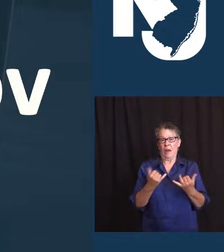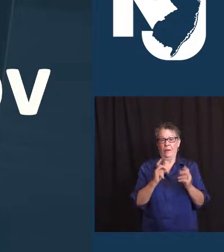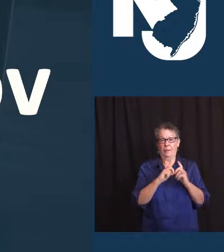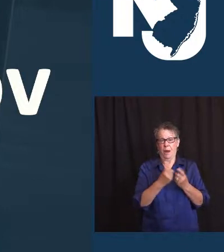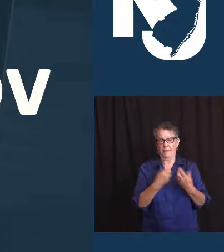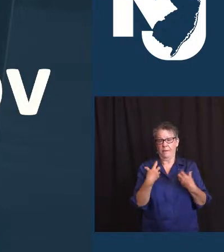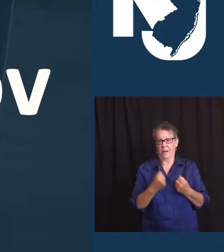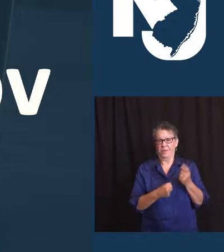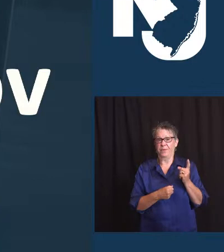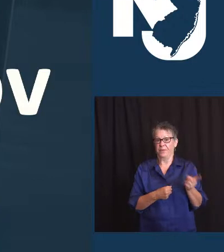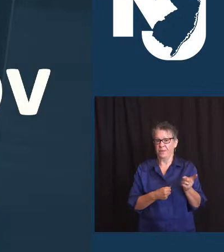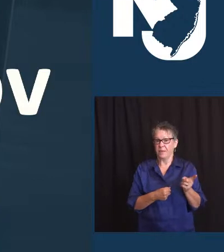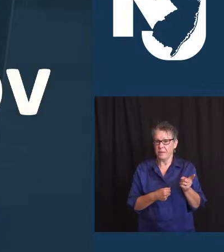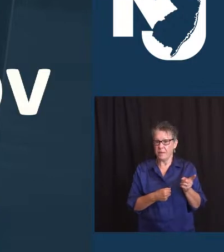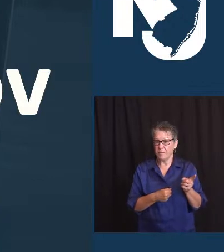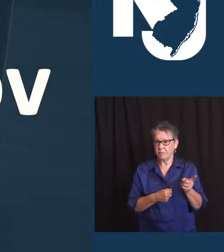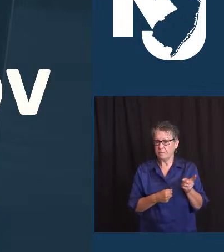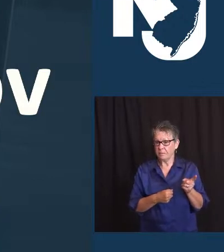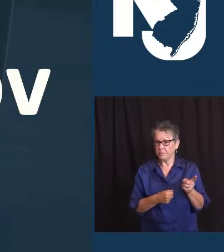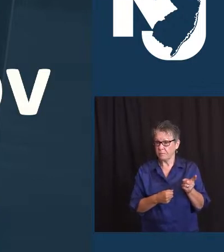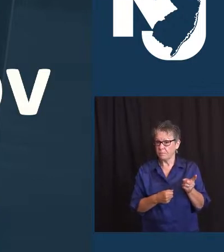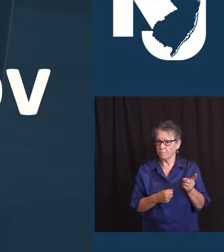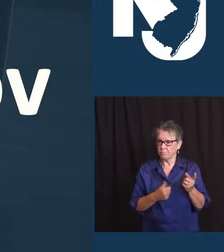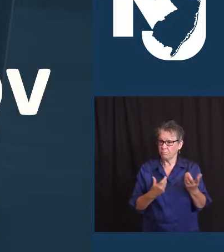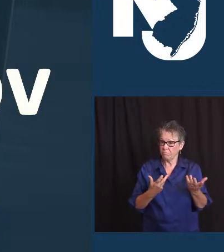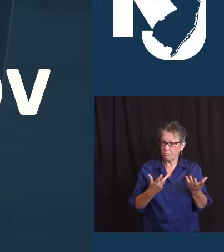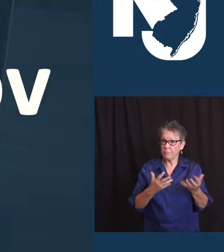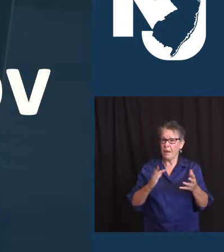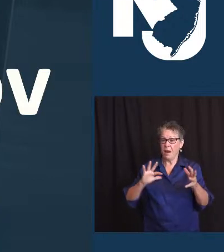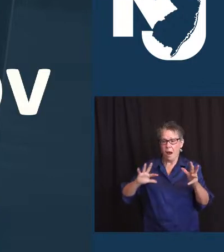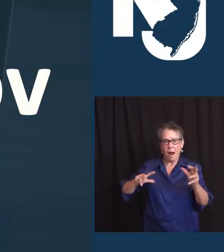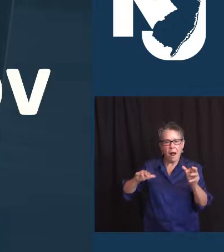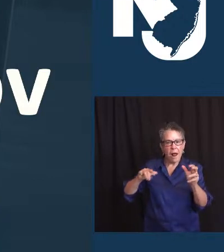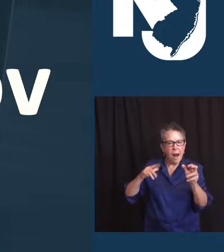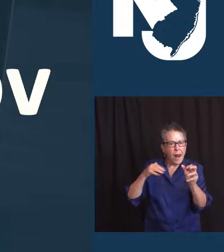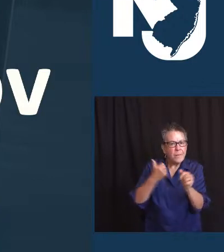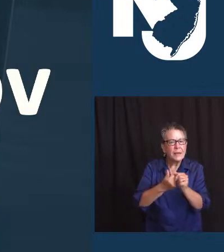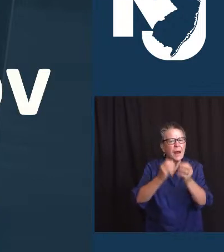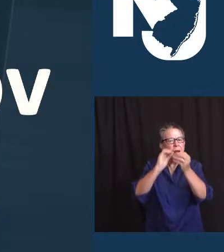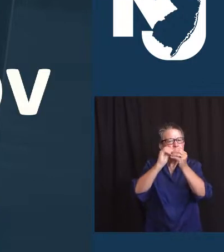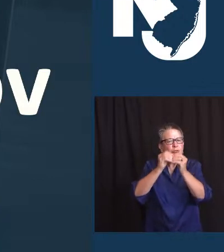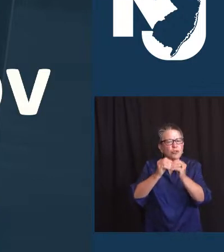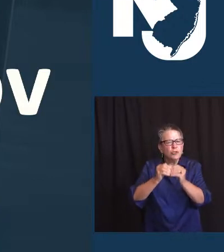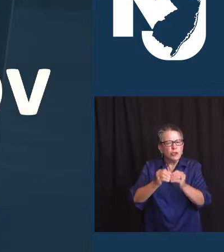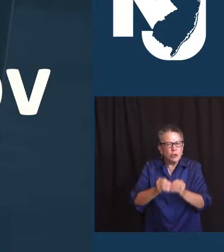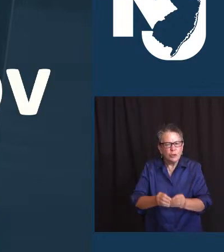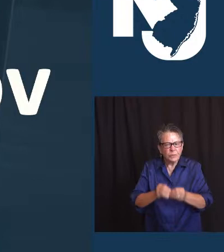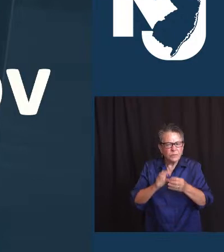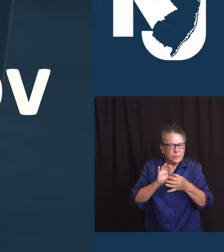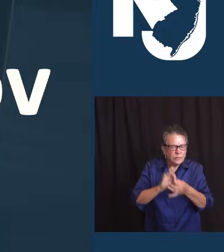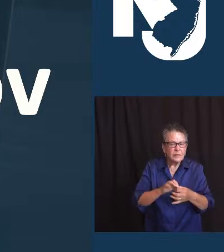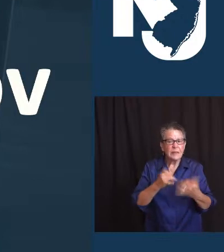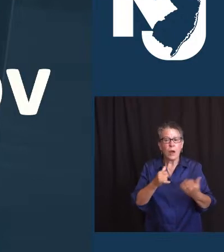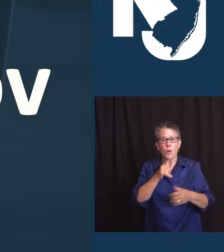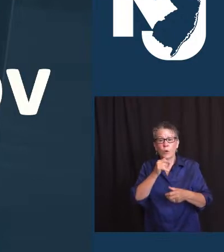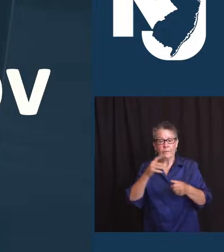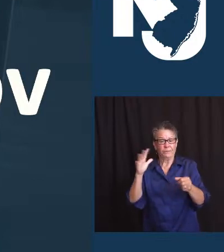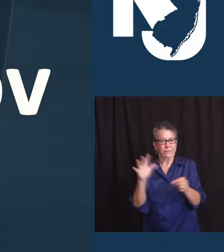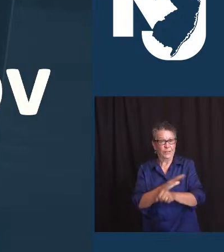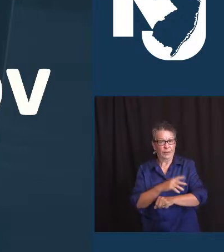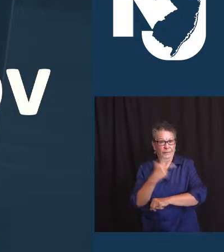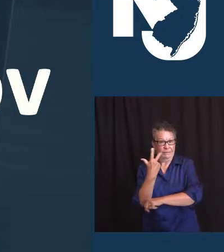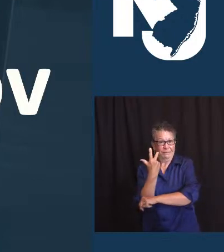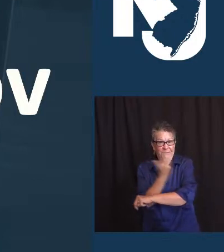Lifshitz's leadership, has updated its counts of the fully vaccinated residents who have since tested positive for